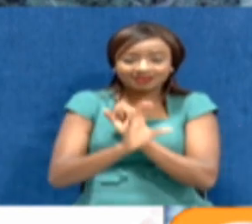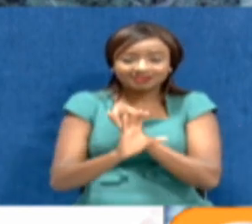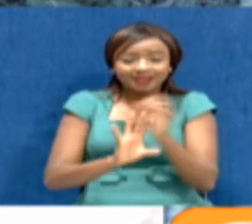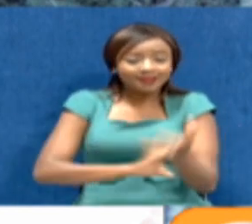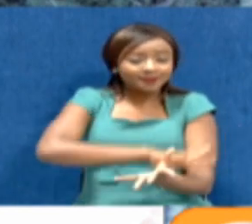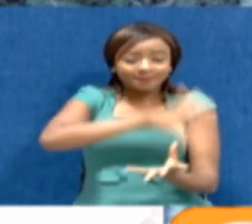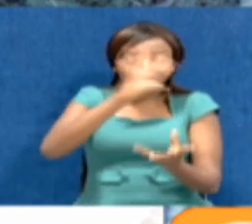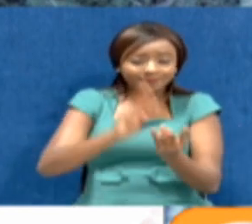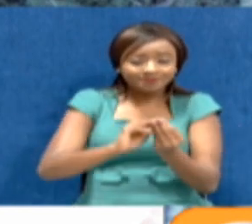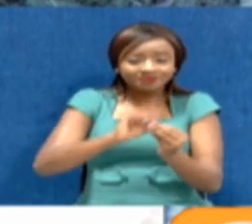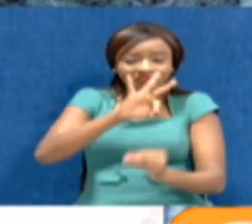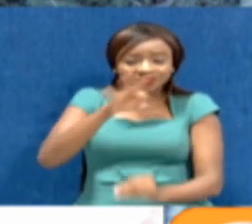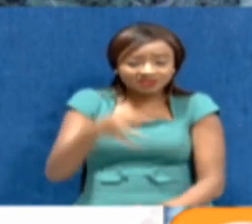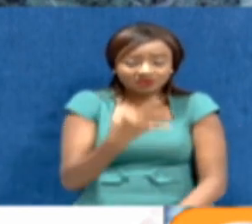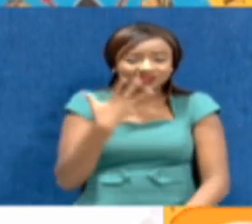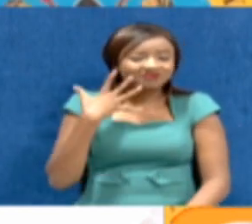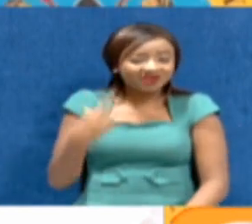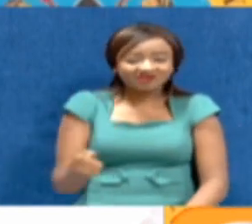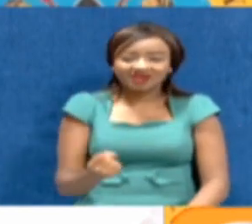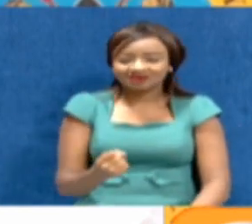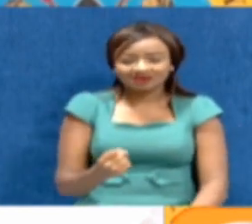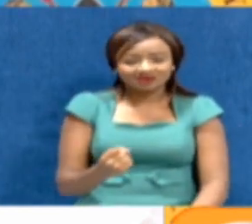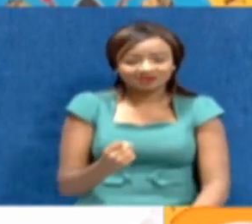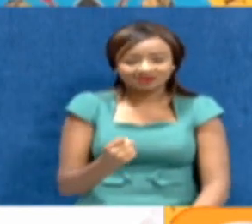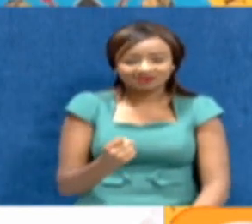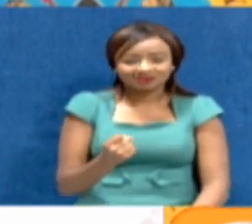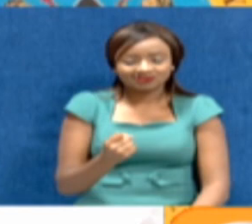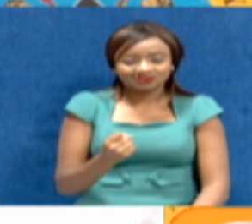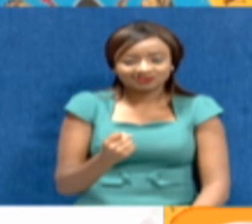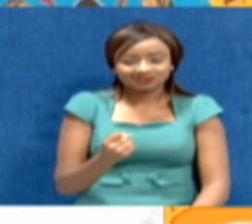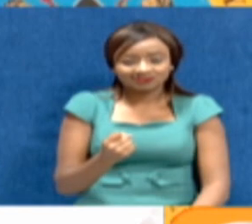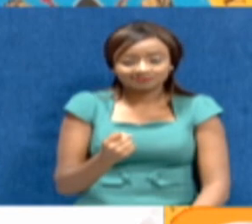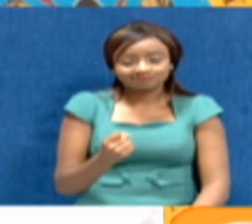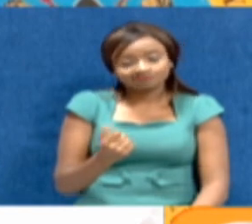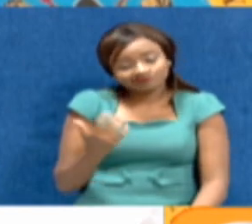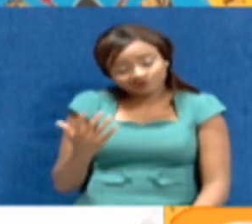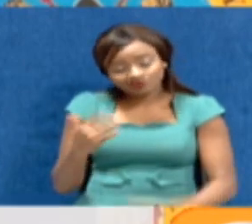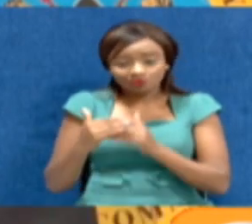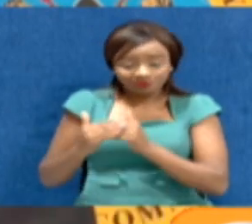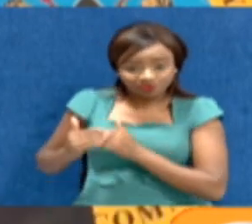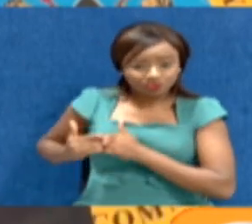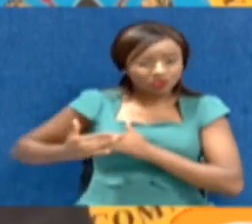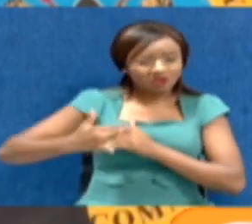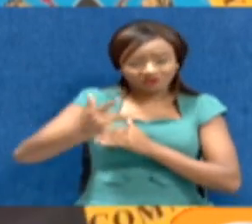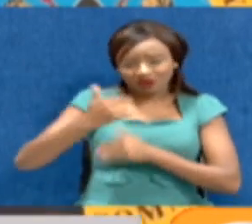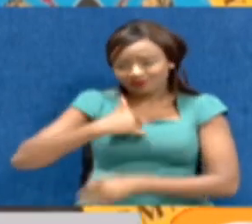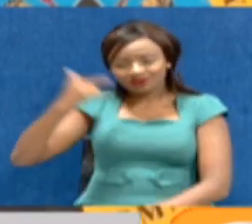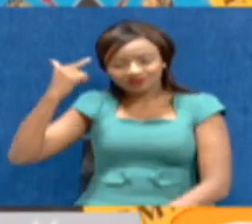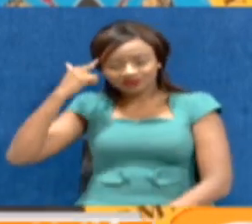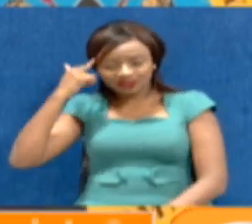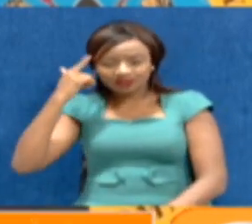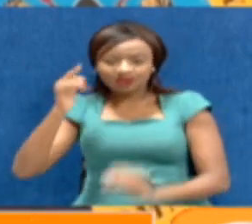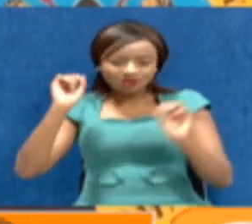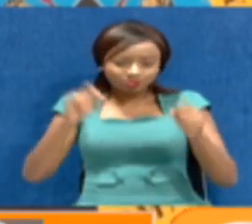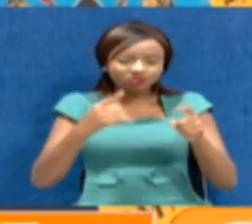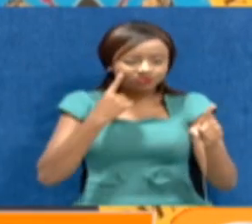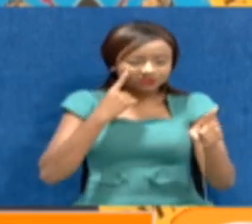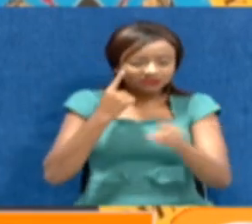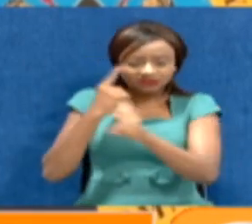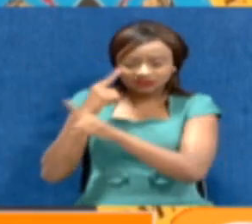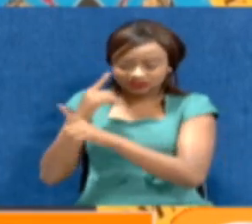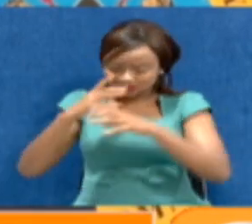the 3,519 mark. Going forward, I think we are likely to see more